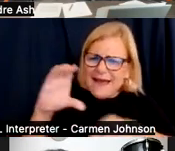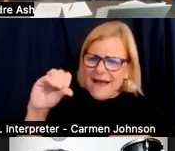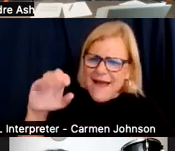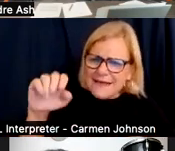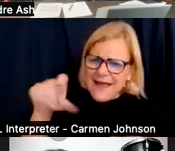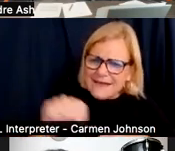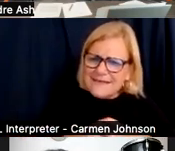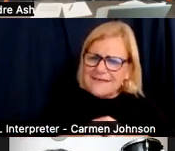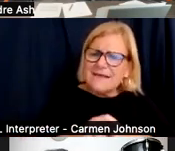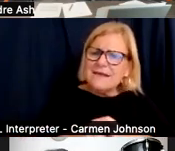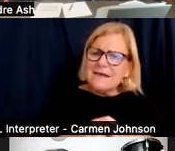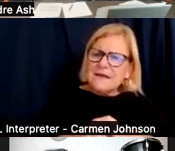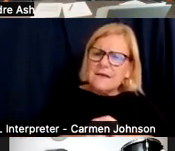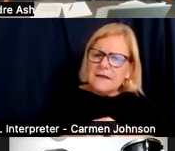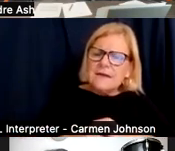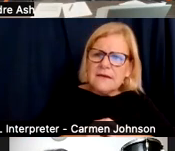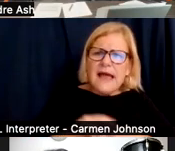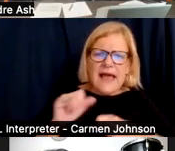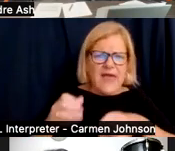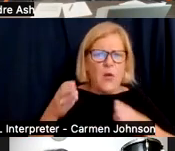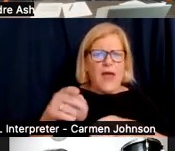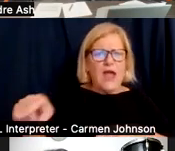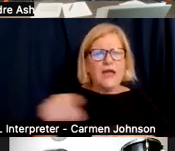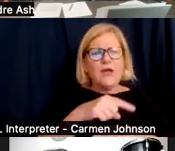and that way you get